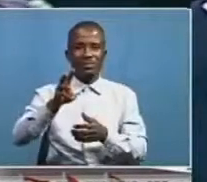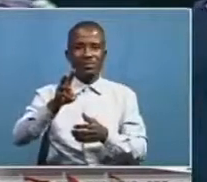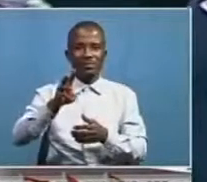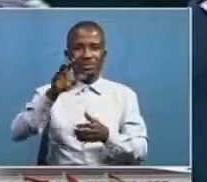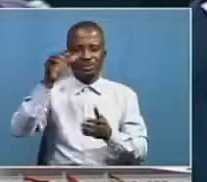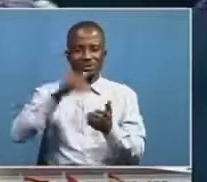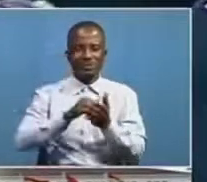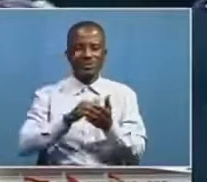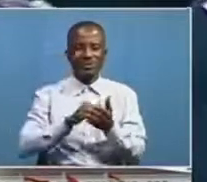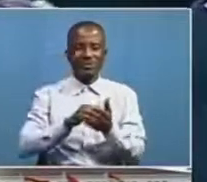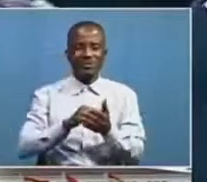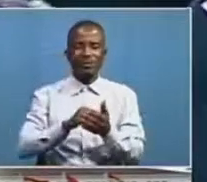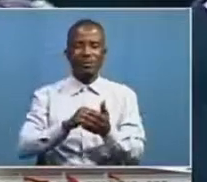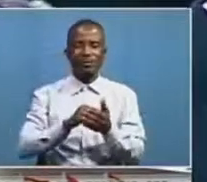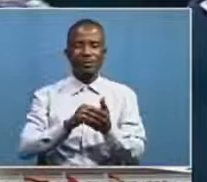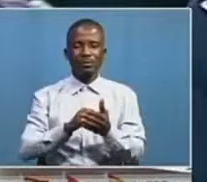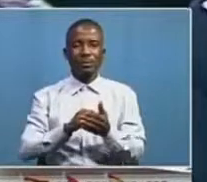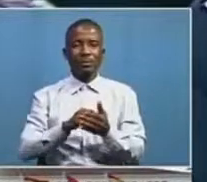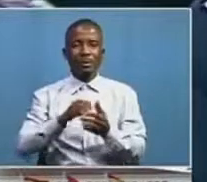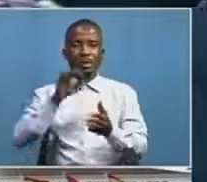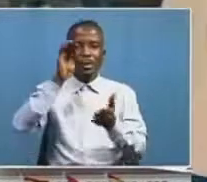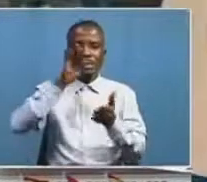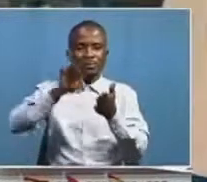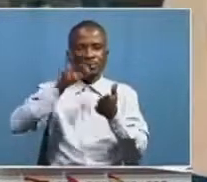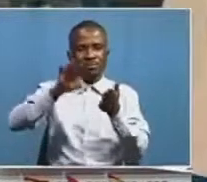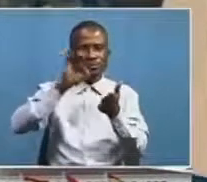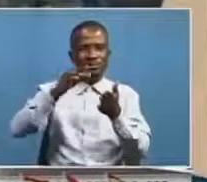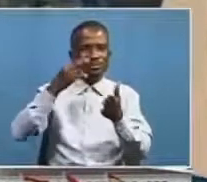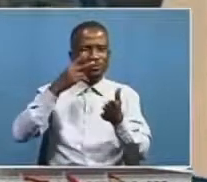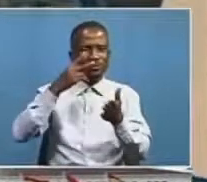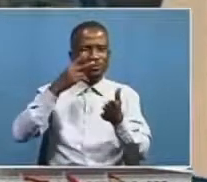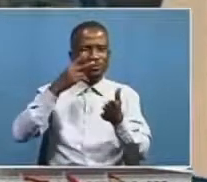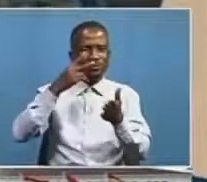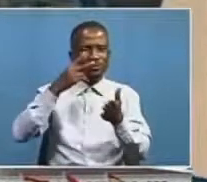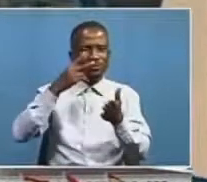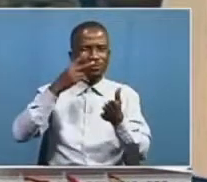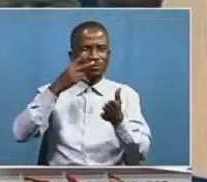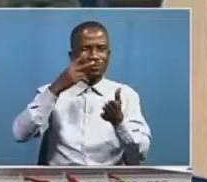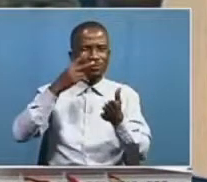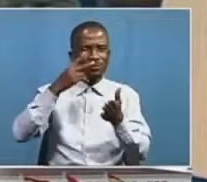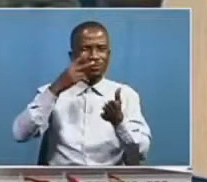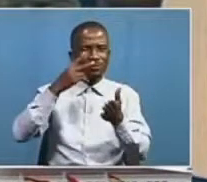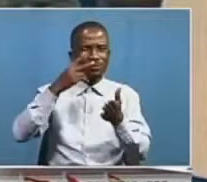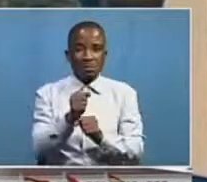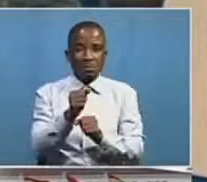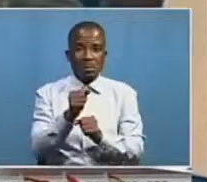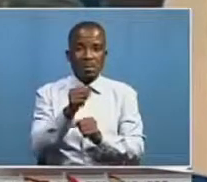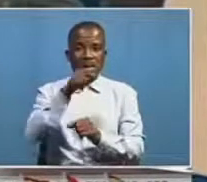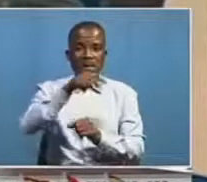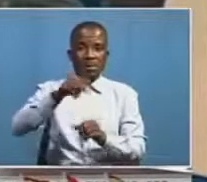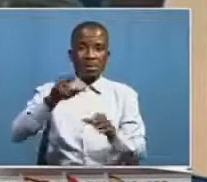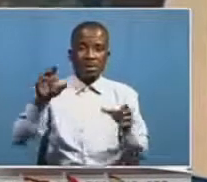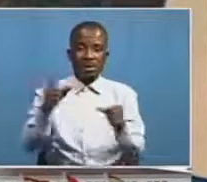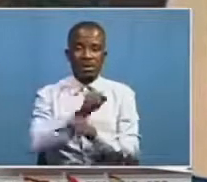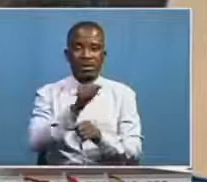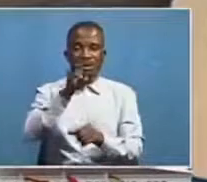99,436,000. From the calculation above, the total valid votes obtained by the second respondent was